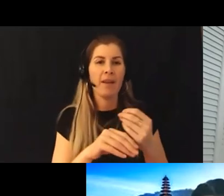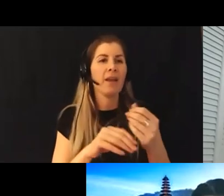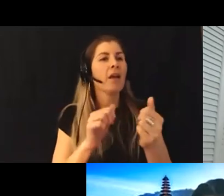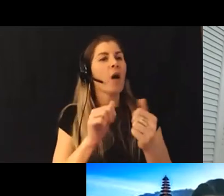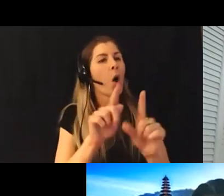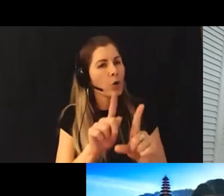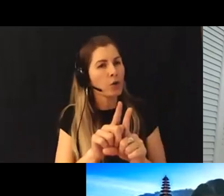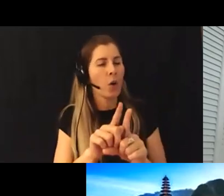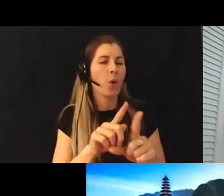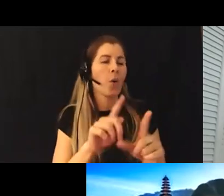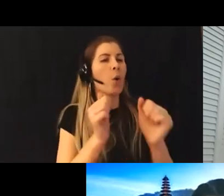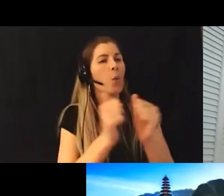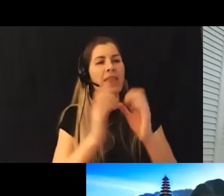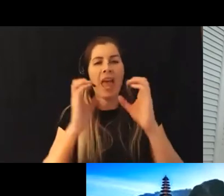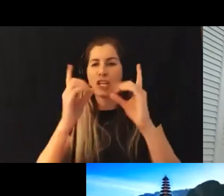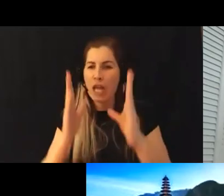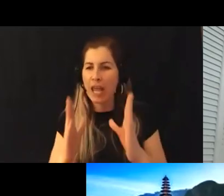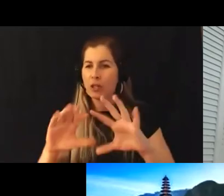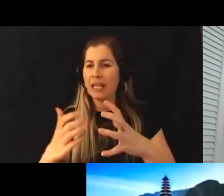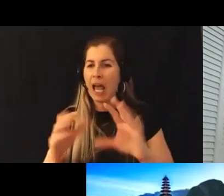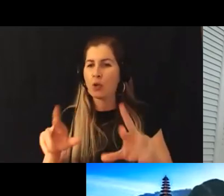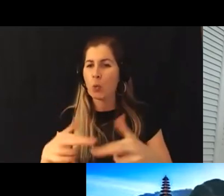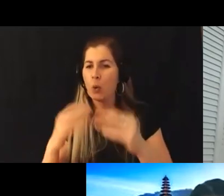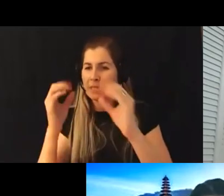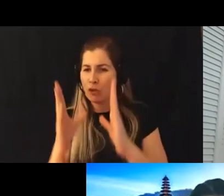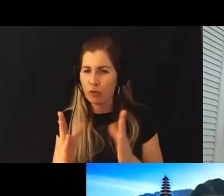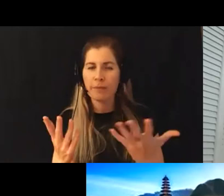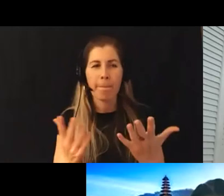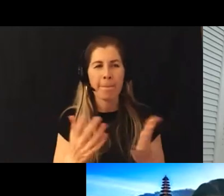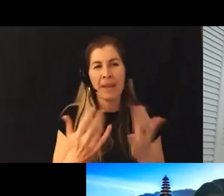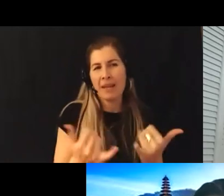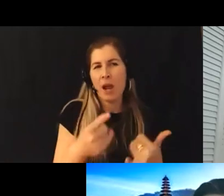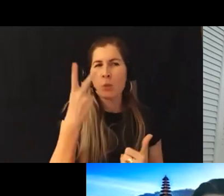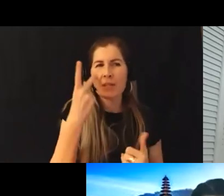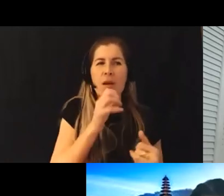educators, just classroom teachers. Right now we're seeing at Old Town